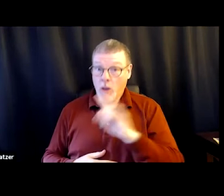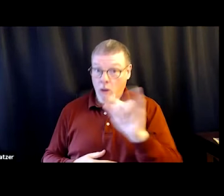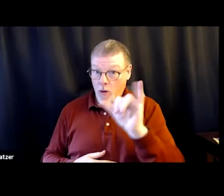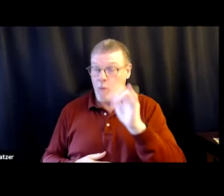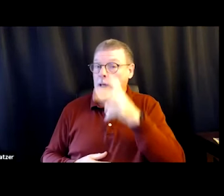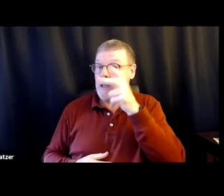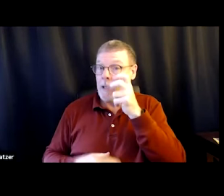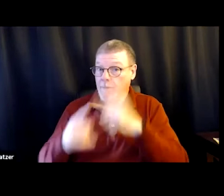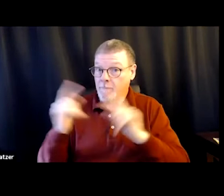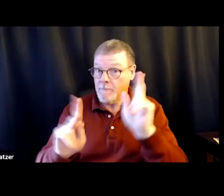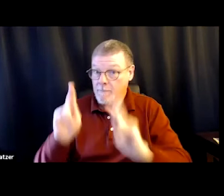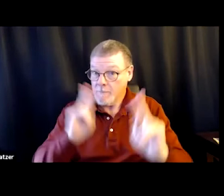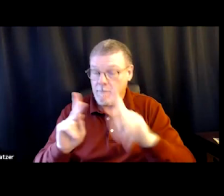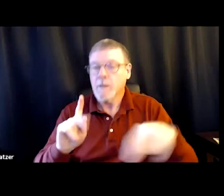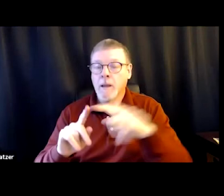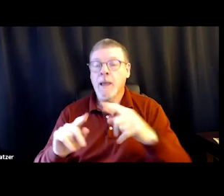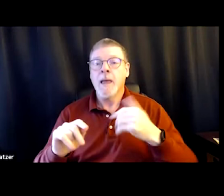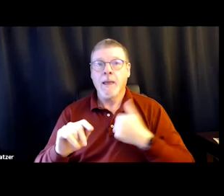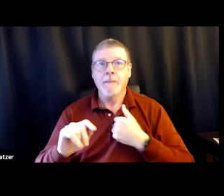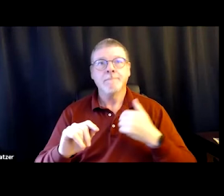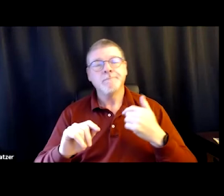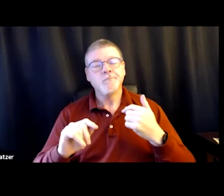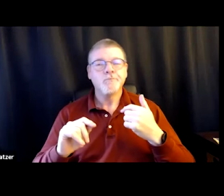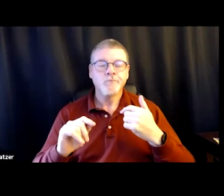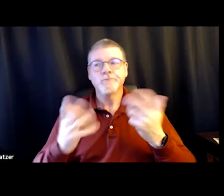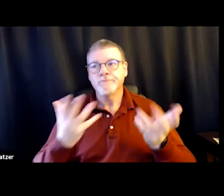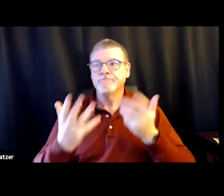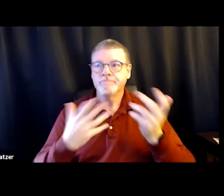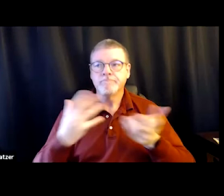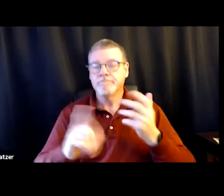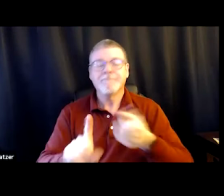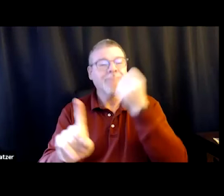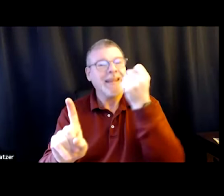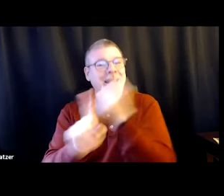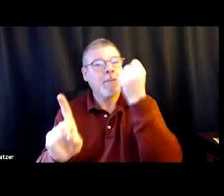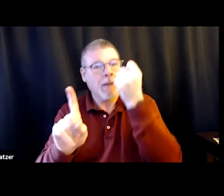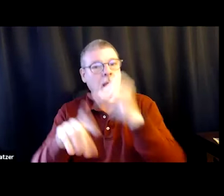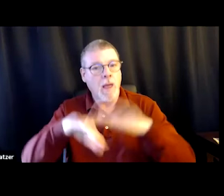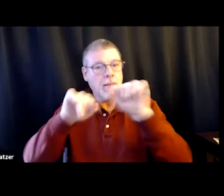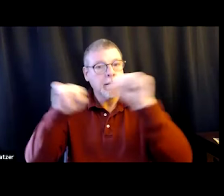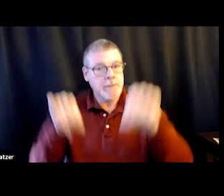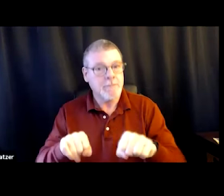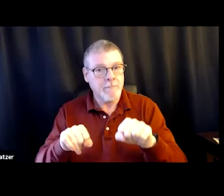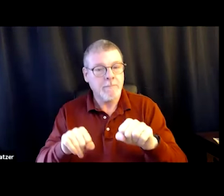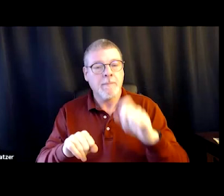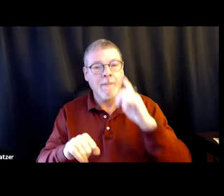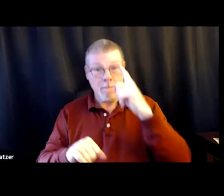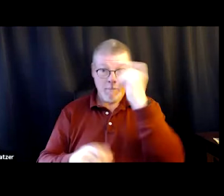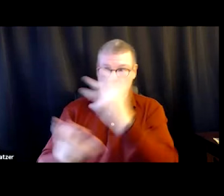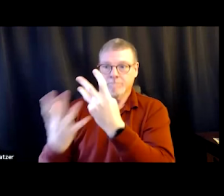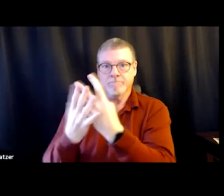has a larger standing or larger impact on the system itself in terms of the correctional